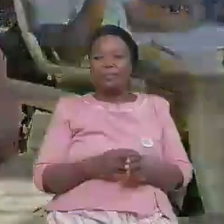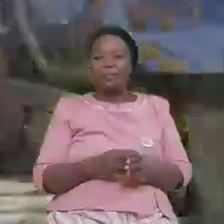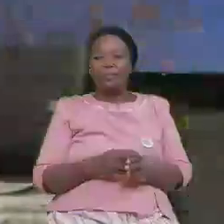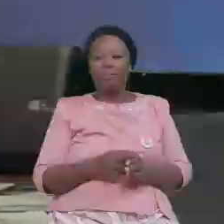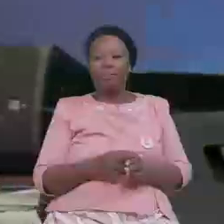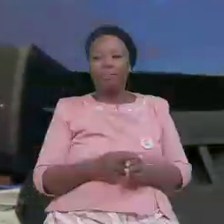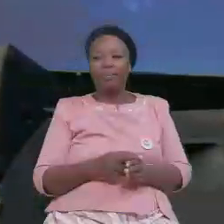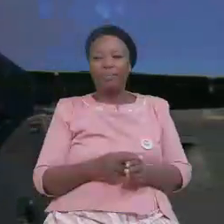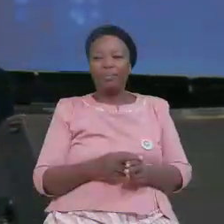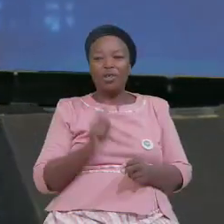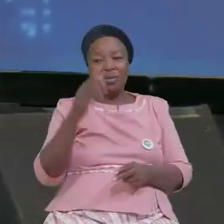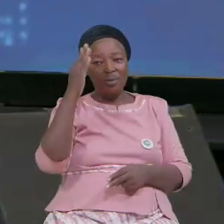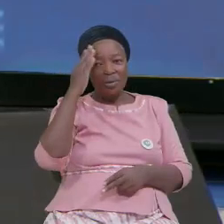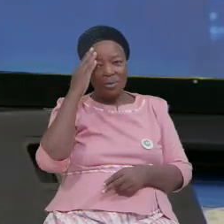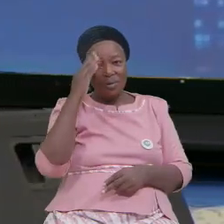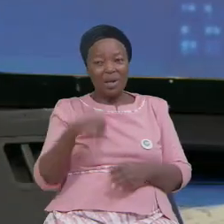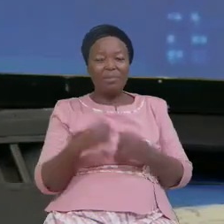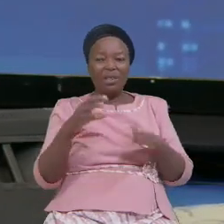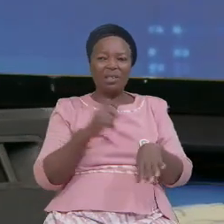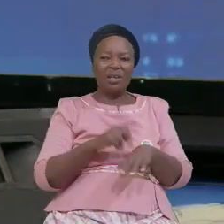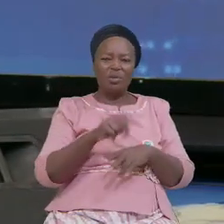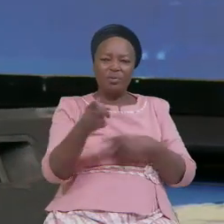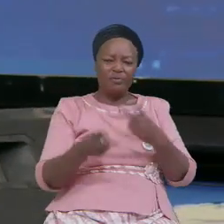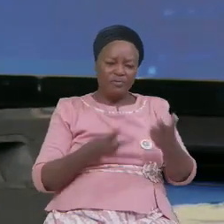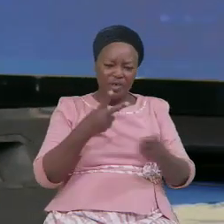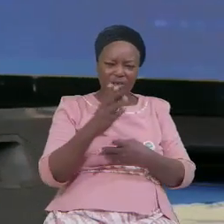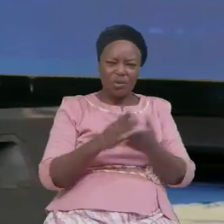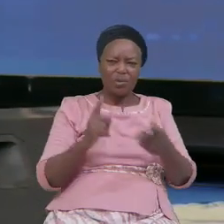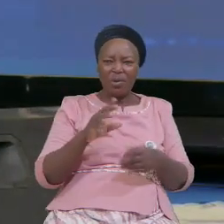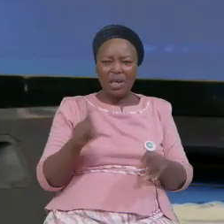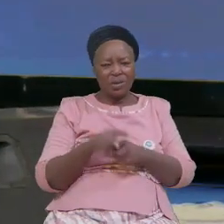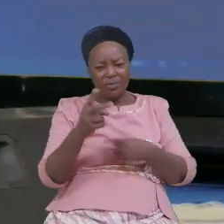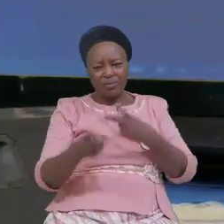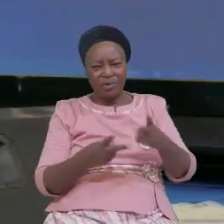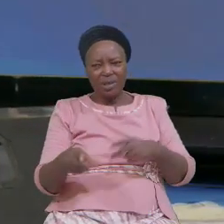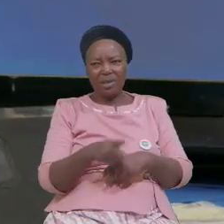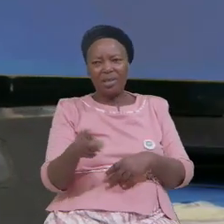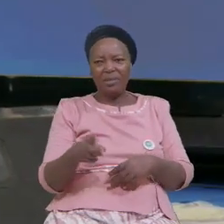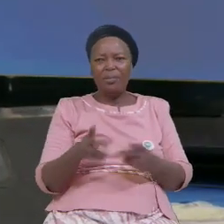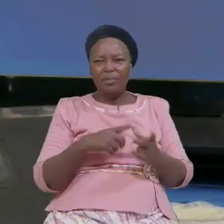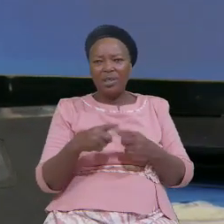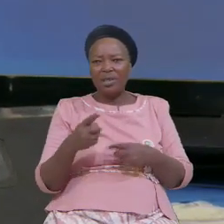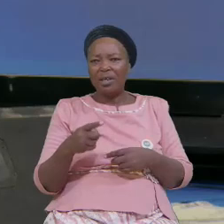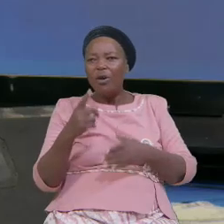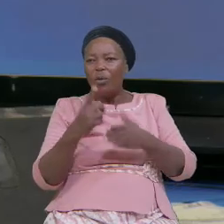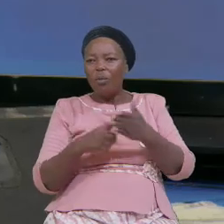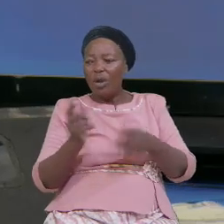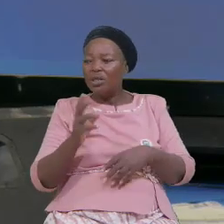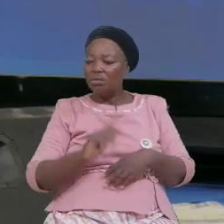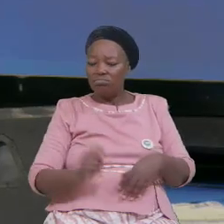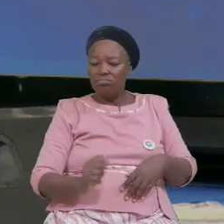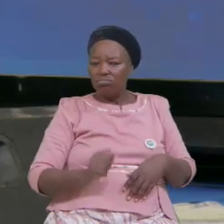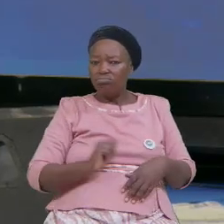You know, every time you visit somebody, as you visit them, you say, where's the restroom? Where's the restroom?